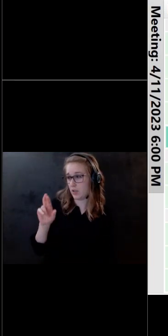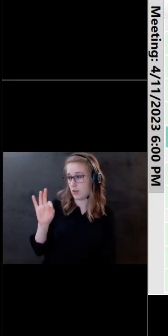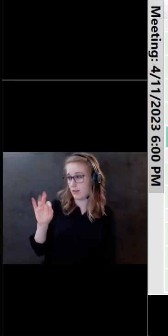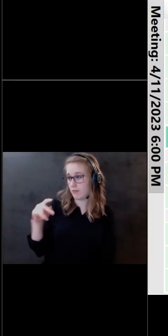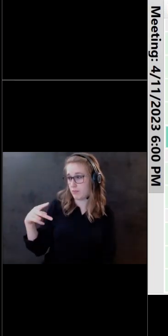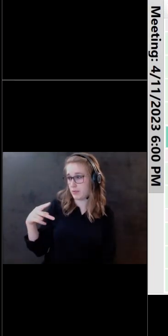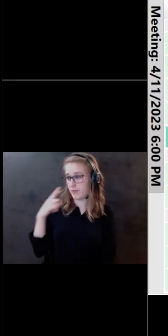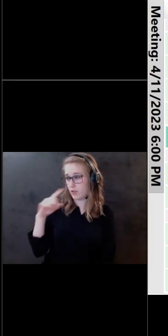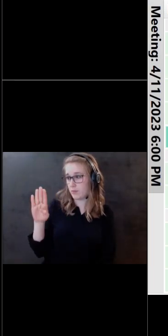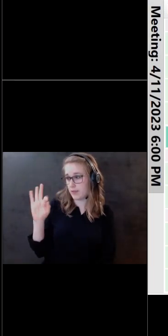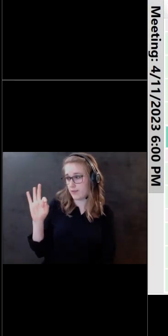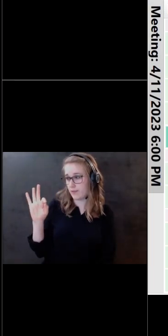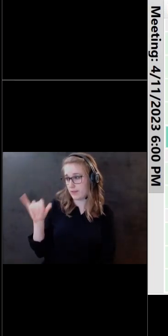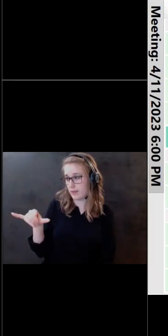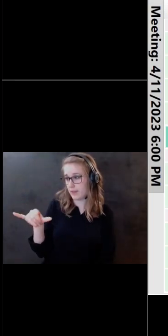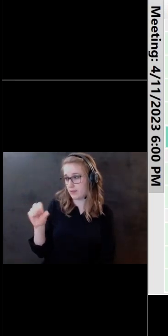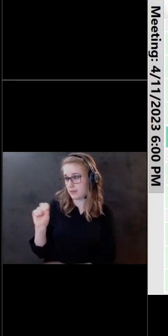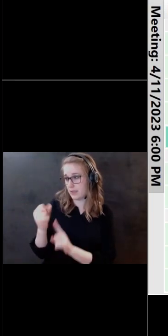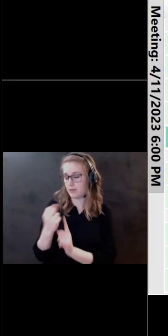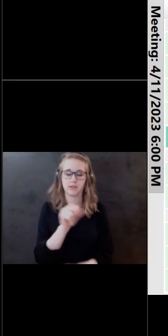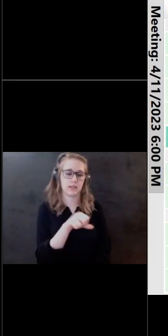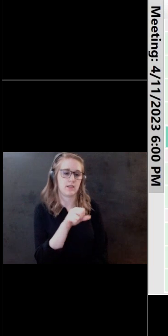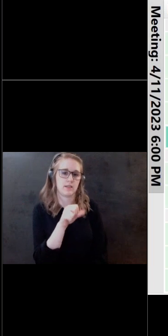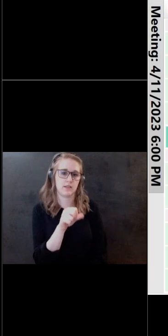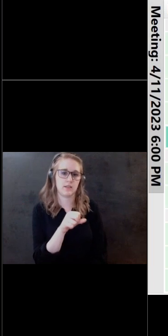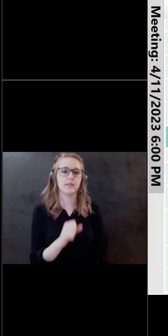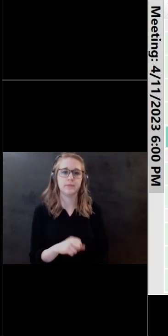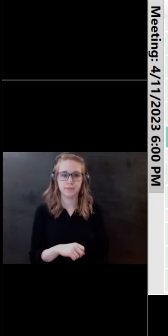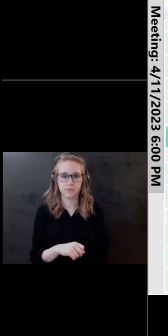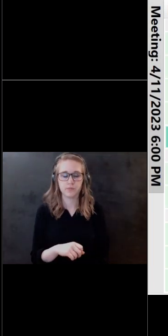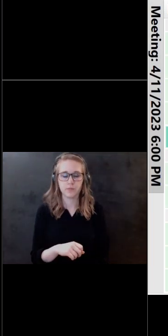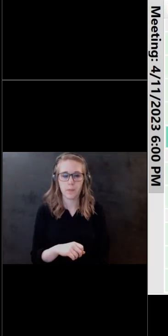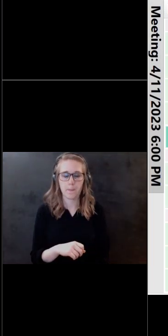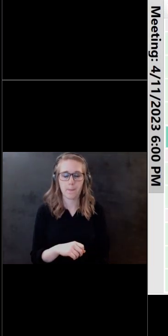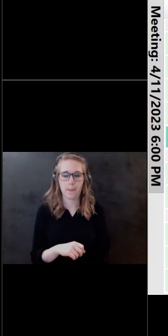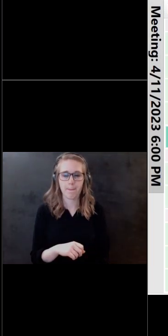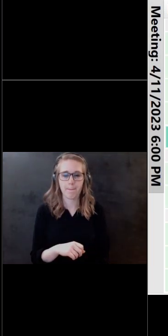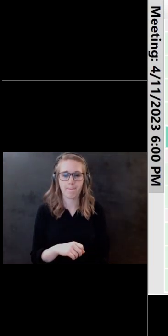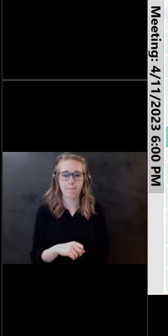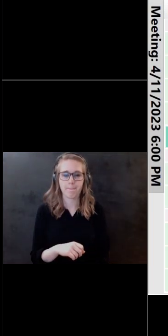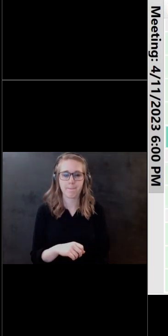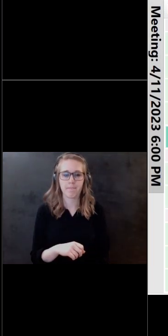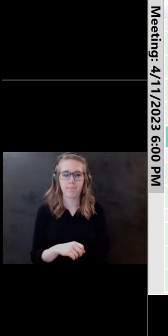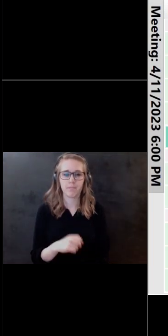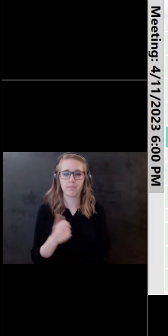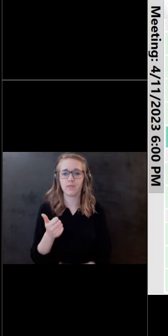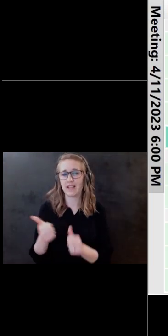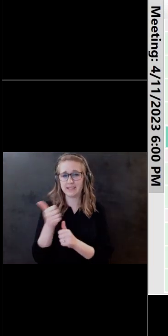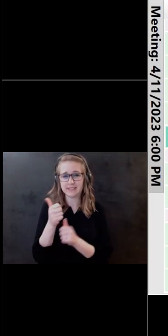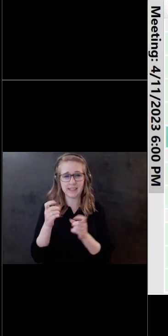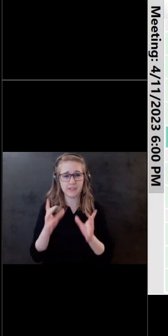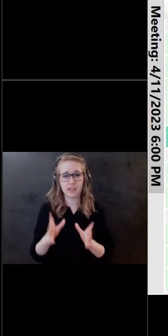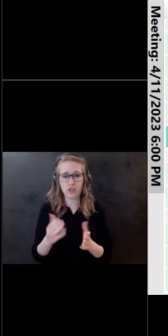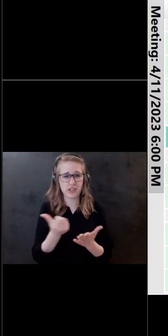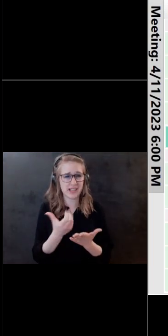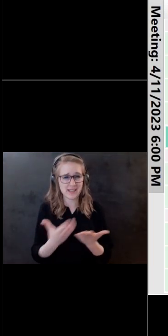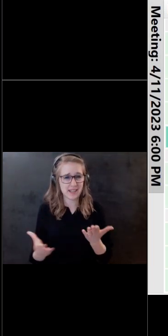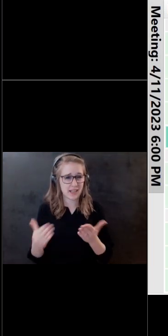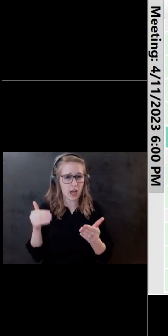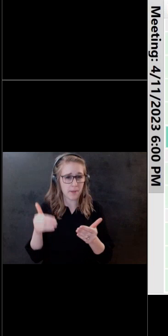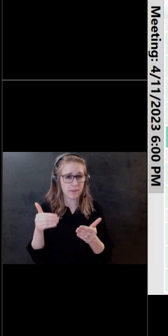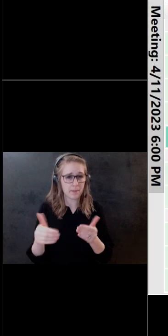USPS related site? Right. Okay. So I don't, executive director, is there anything else upcoming that we